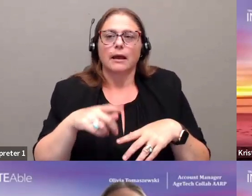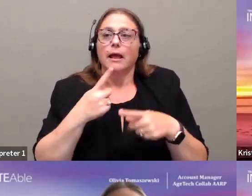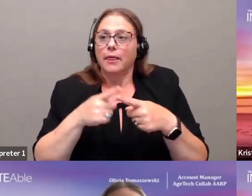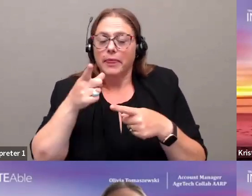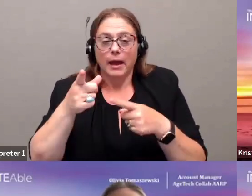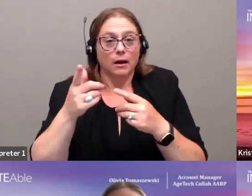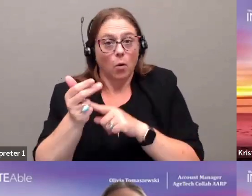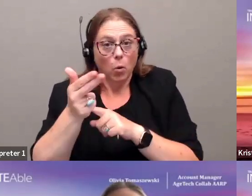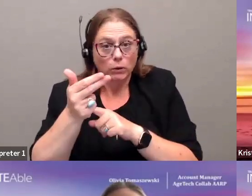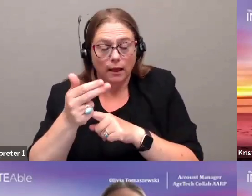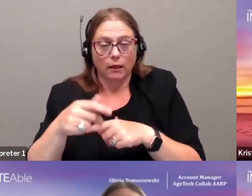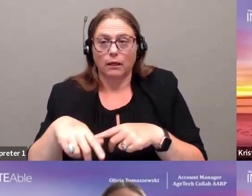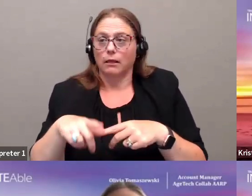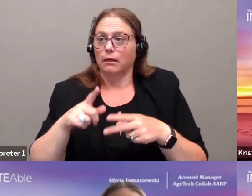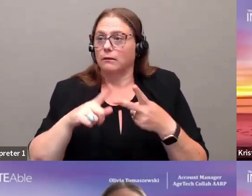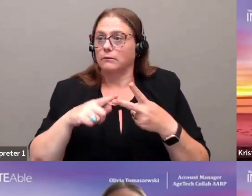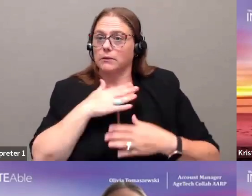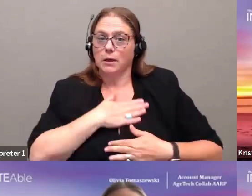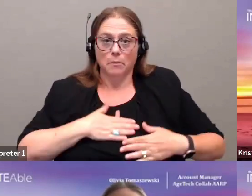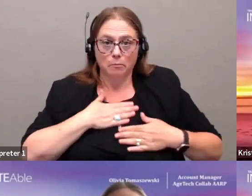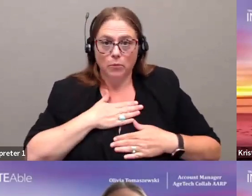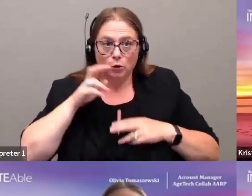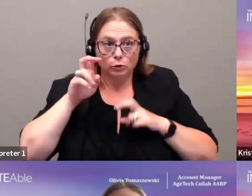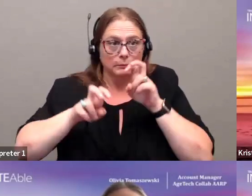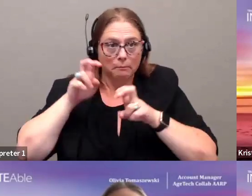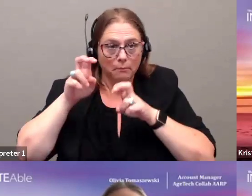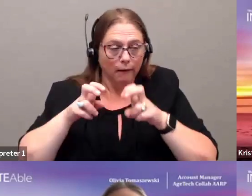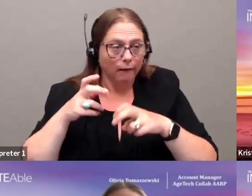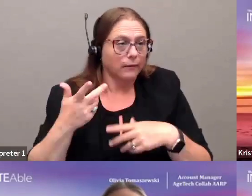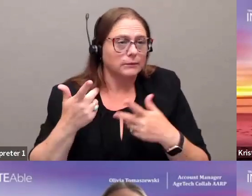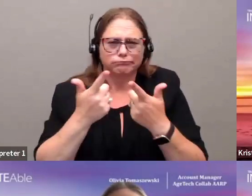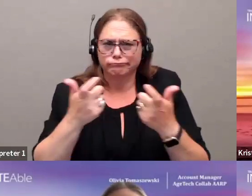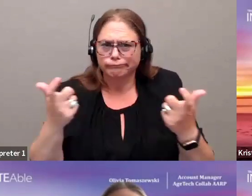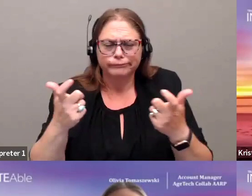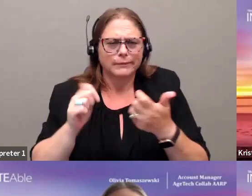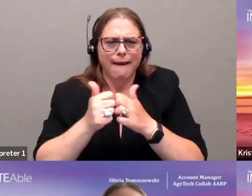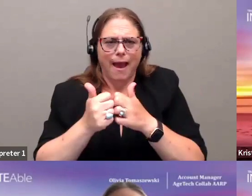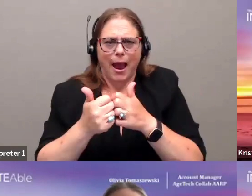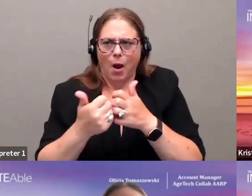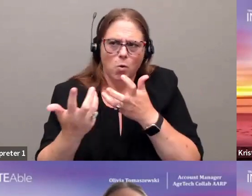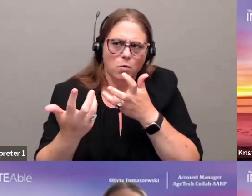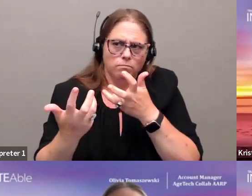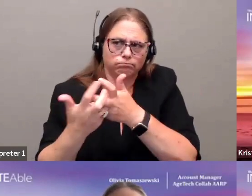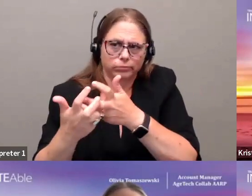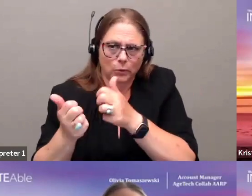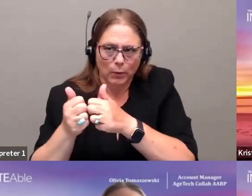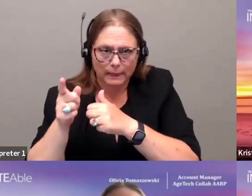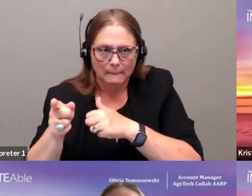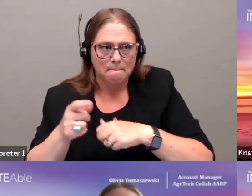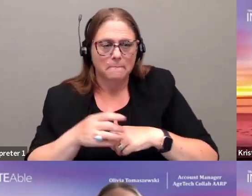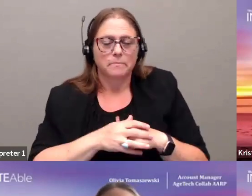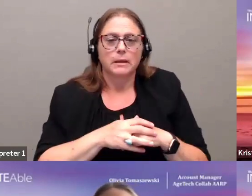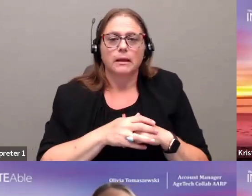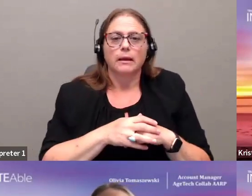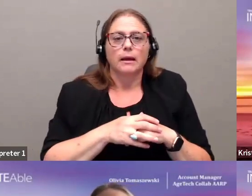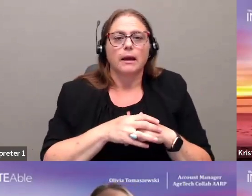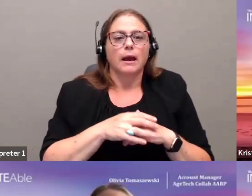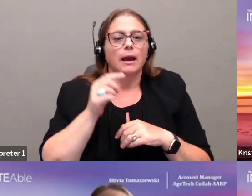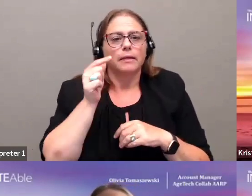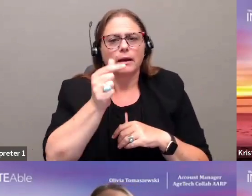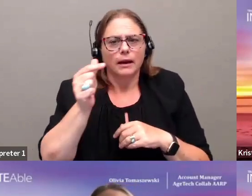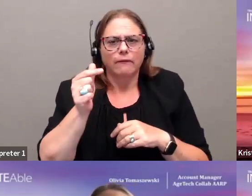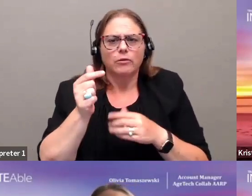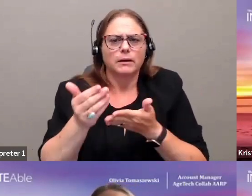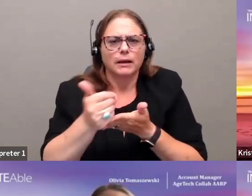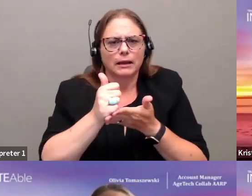at amusement parks? And really, in many ways, also potentially a business to government strategy, collecting data, and really having an opportunity to